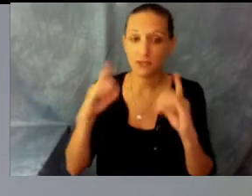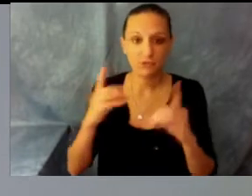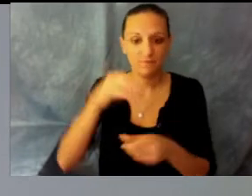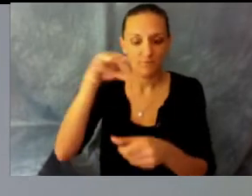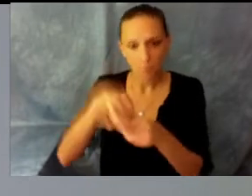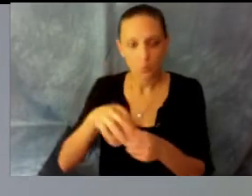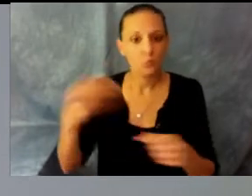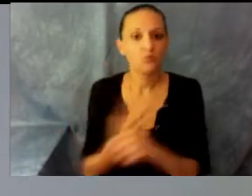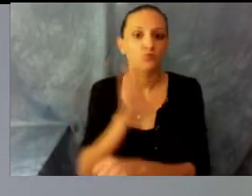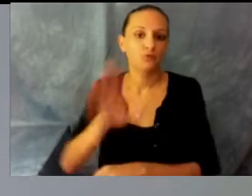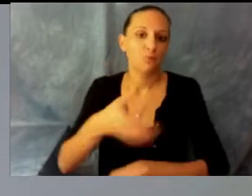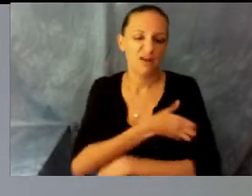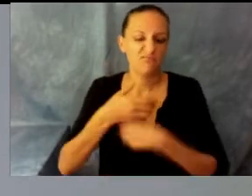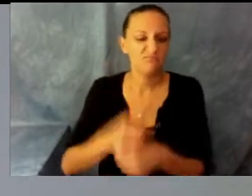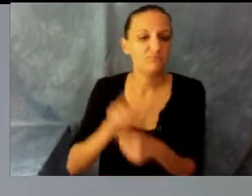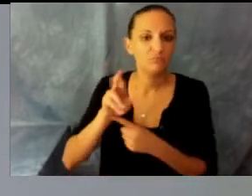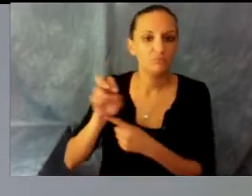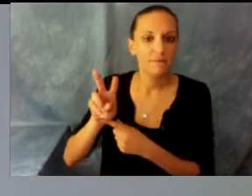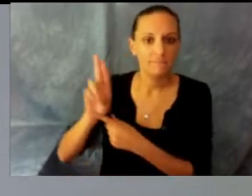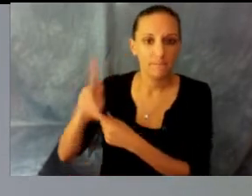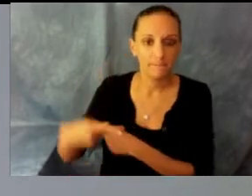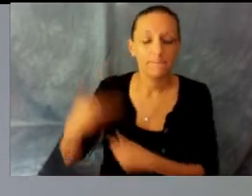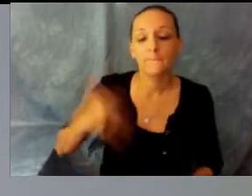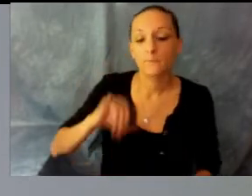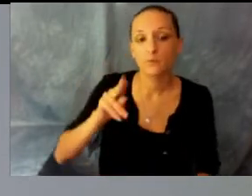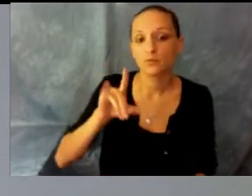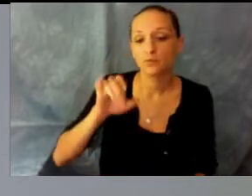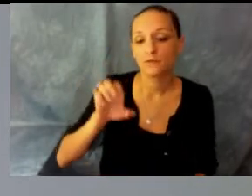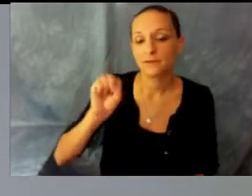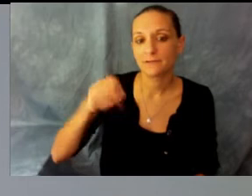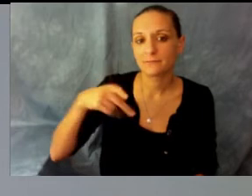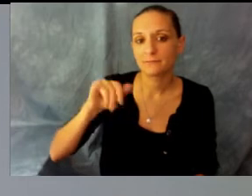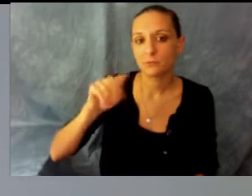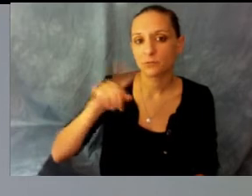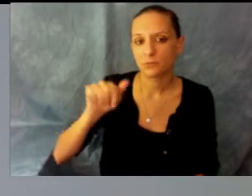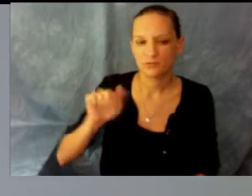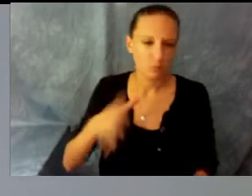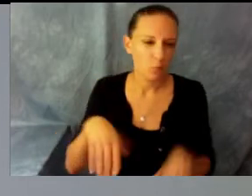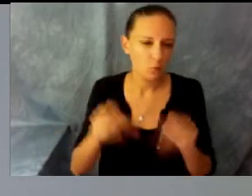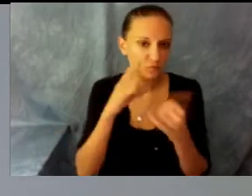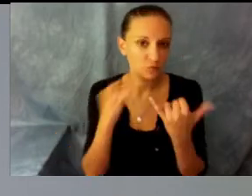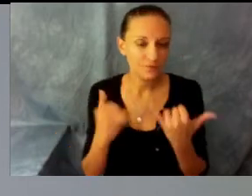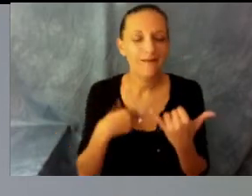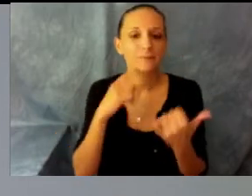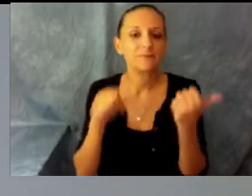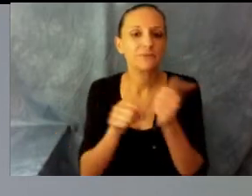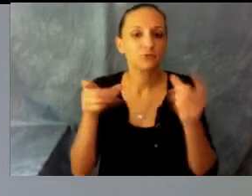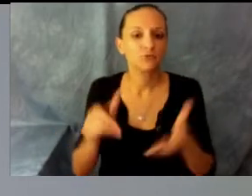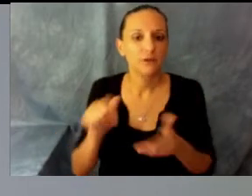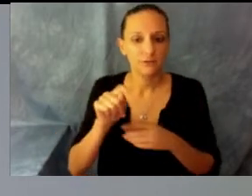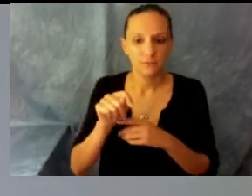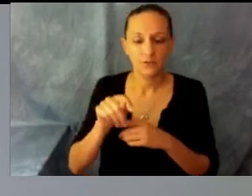Use Your Power. I'm Julie Espinoza, your host for today. I am the Assistant Director at Reach a